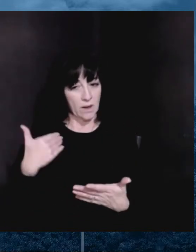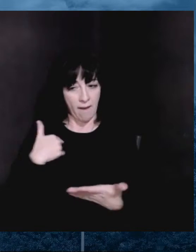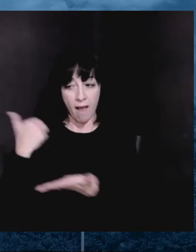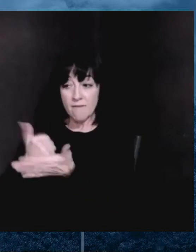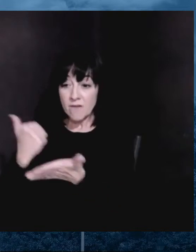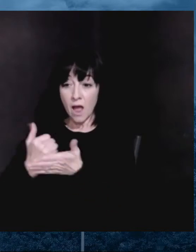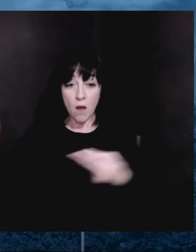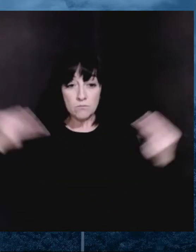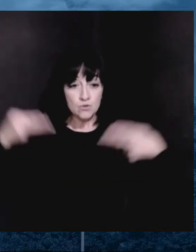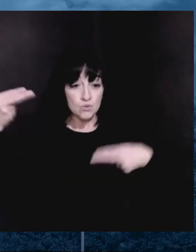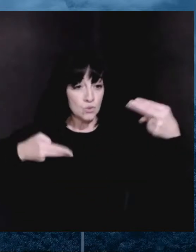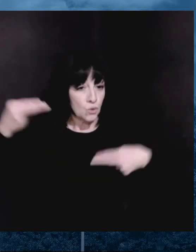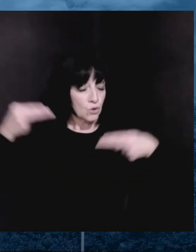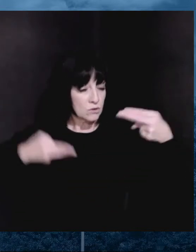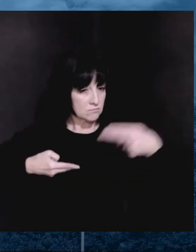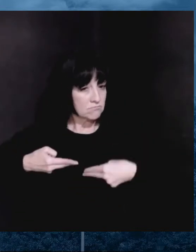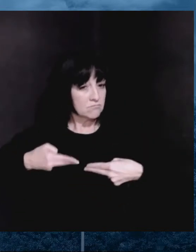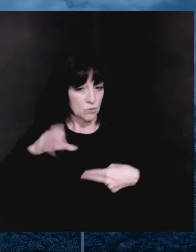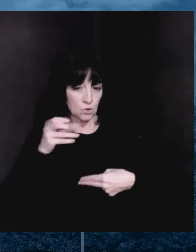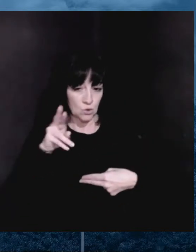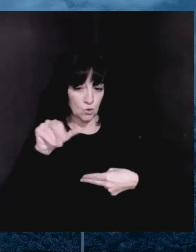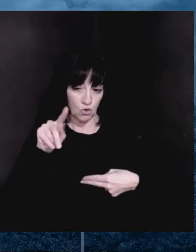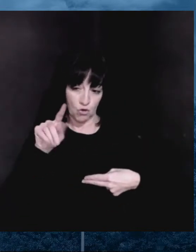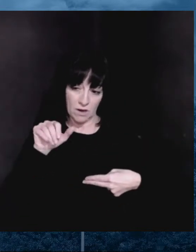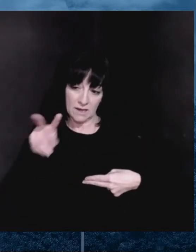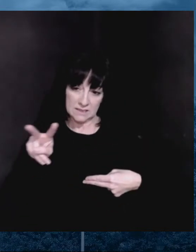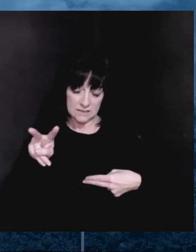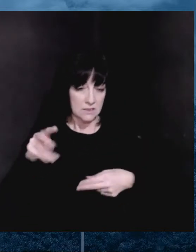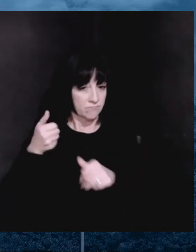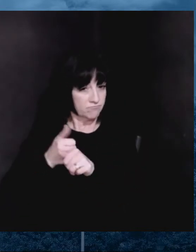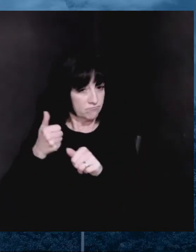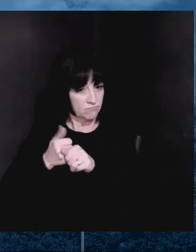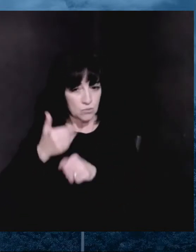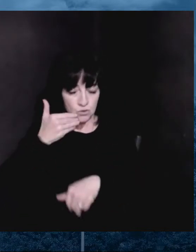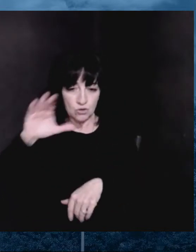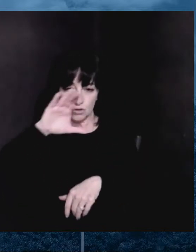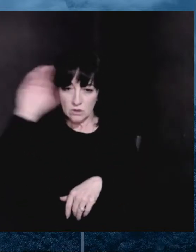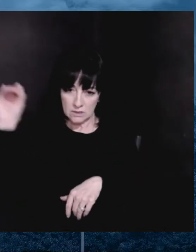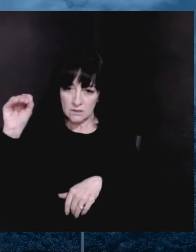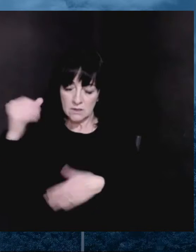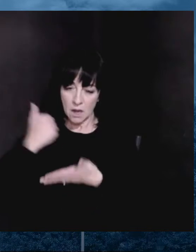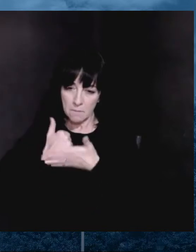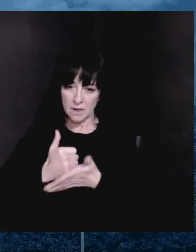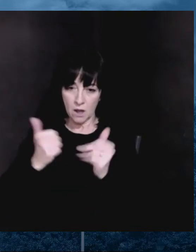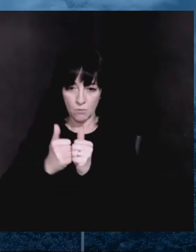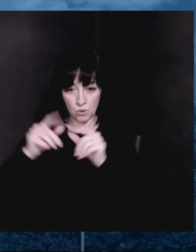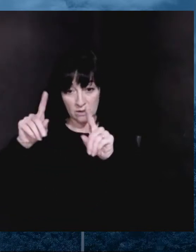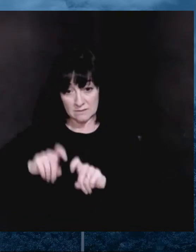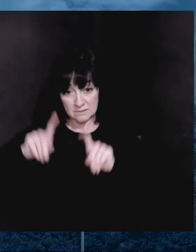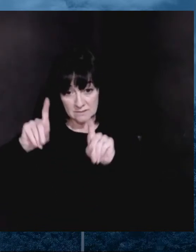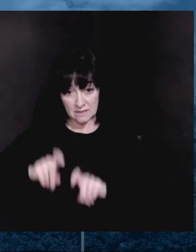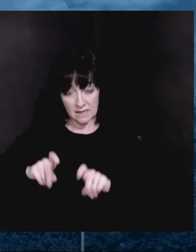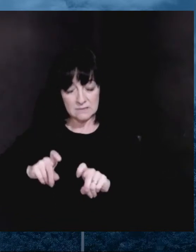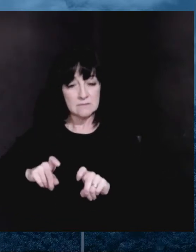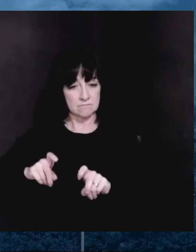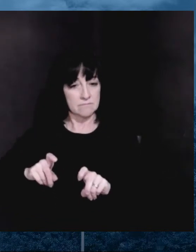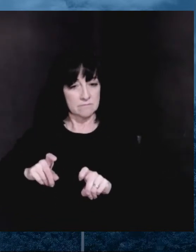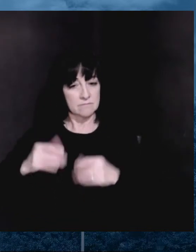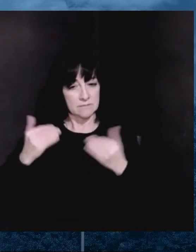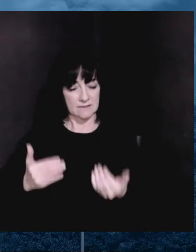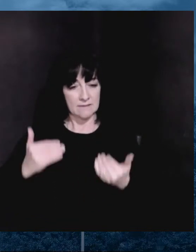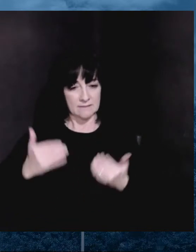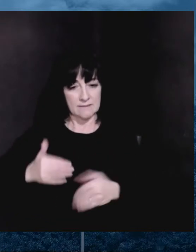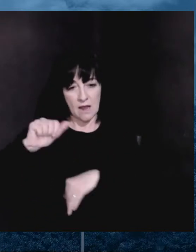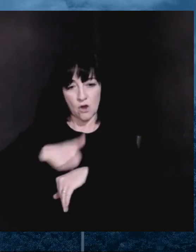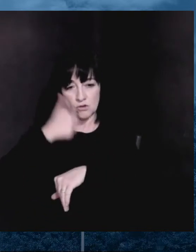way with our partner Curative, who's been a great partner with the testing side and enabling us to do